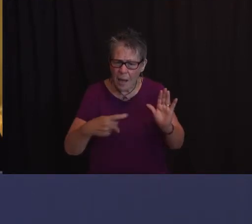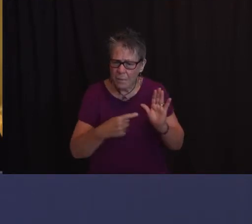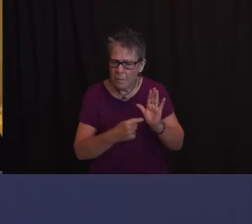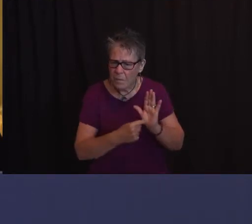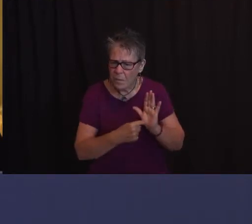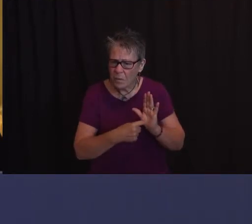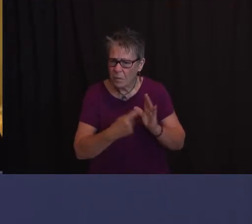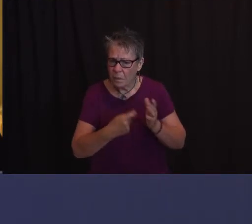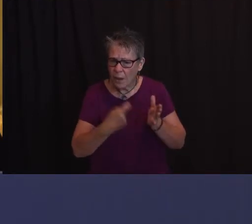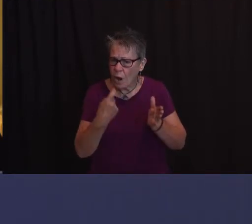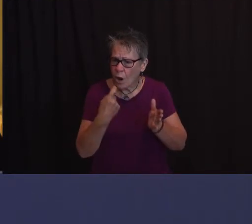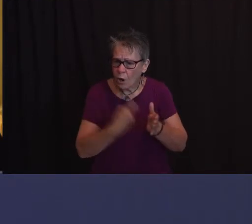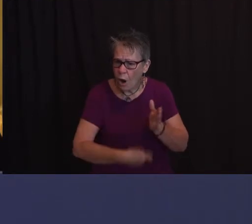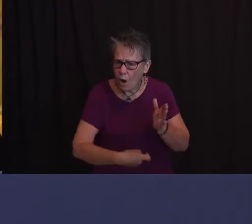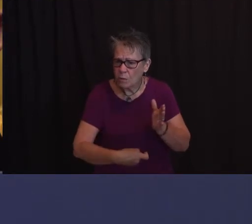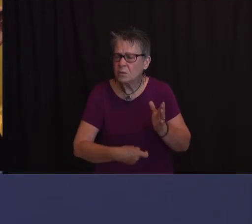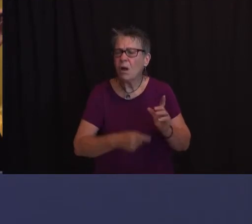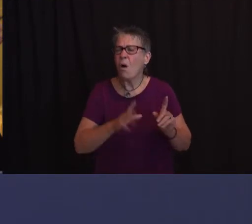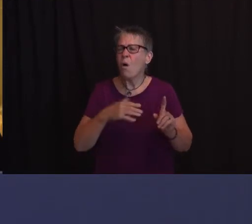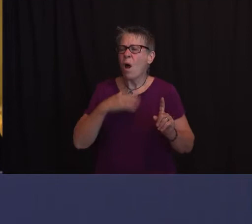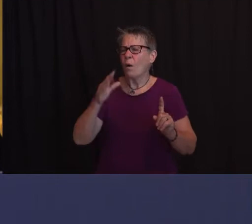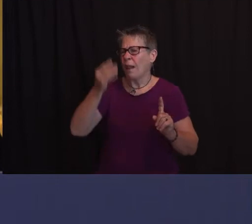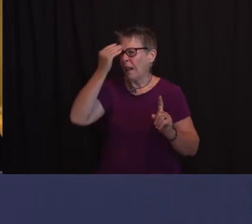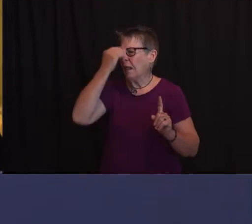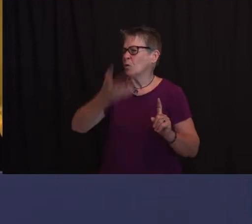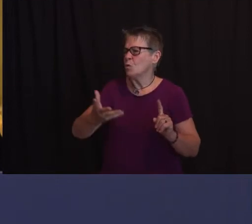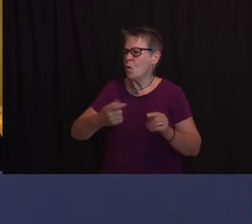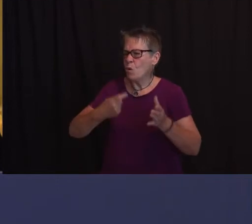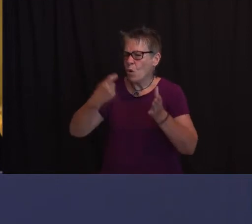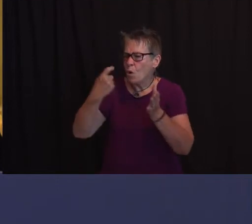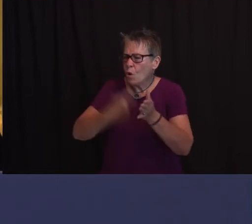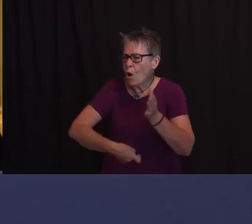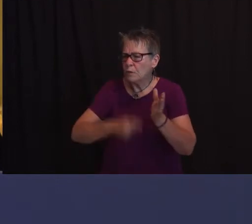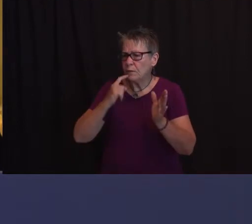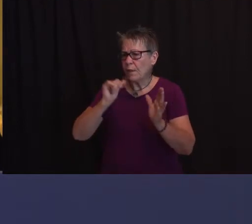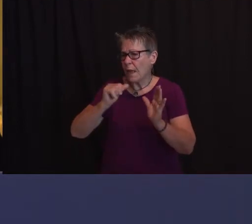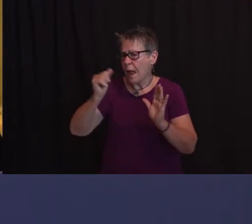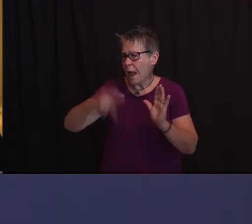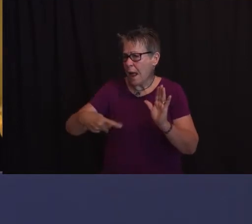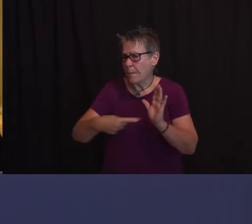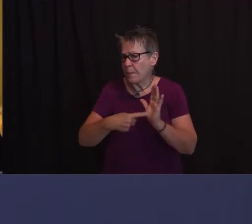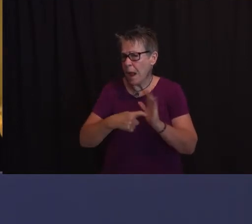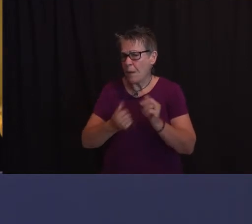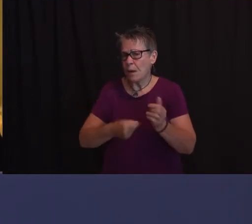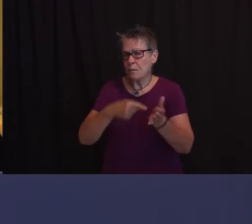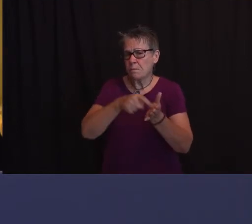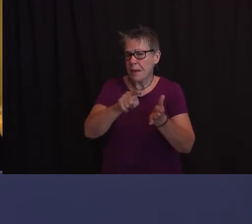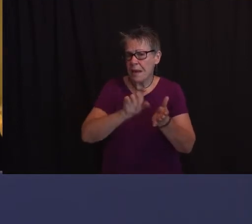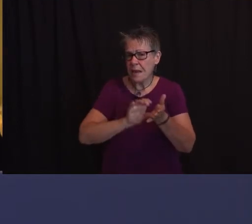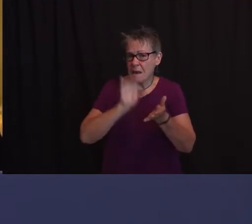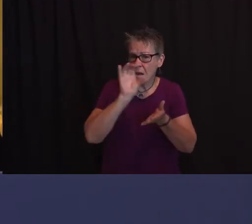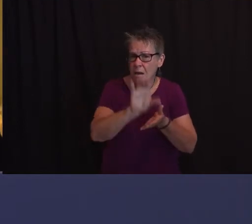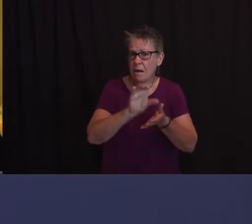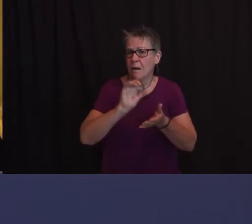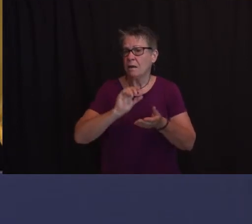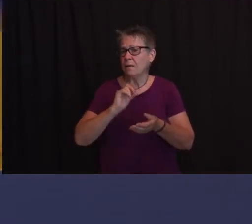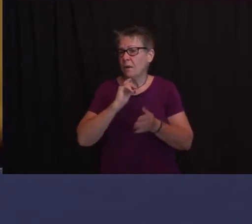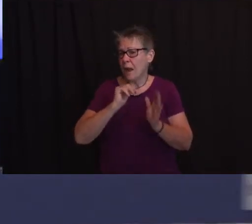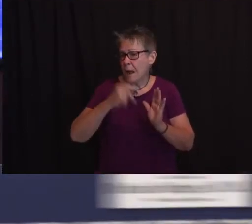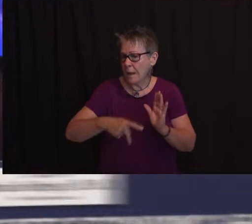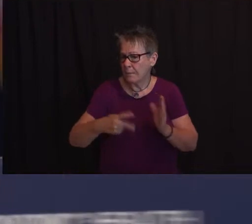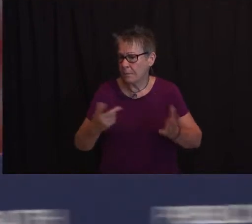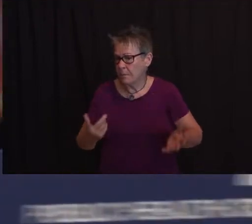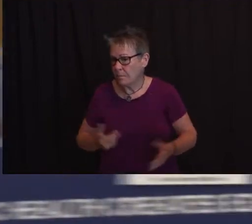if I back on can find it. who's developing and the cost. Dan, will you help me on that one? Pat, any observations on this awful tragedy? Yeah, it